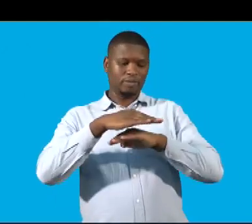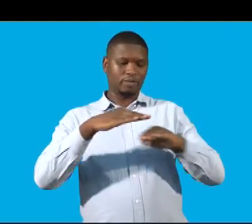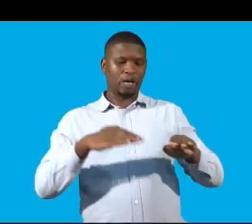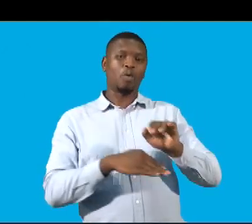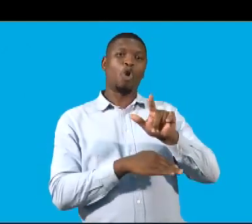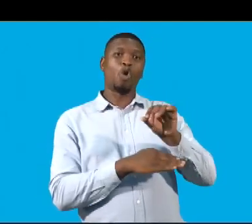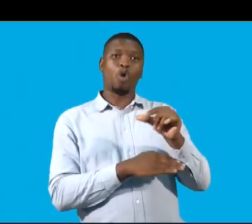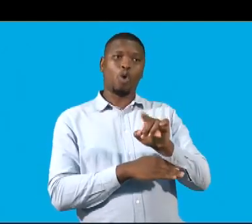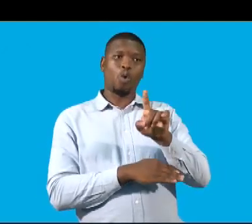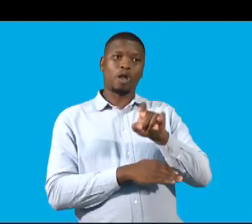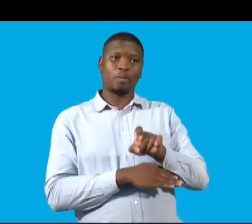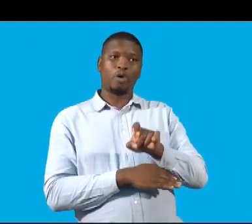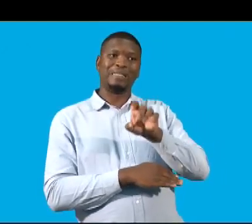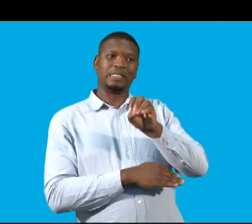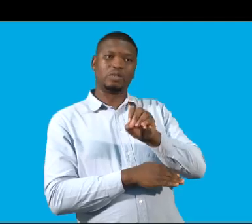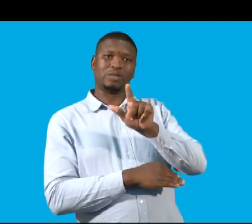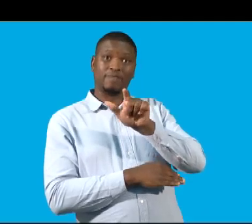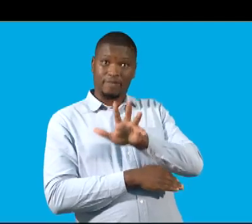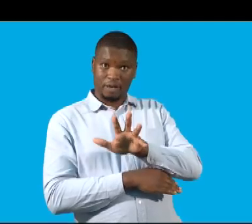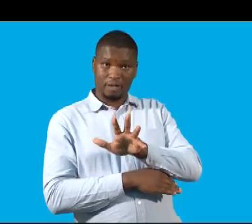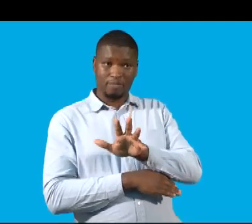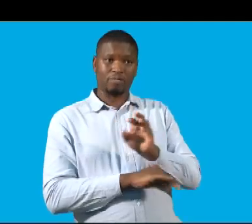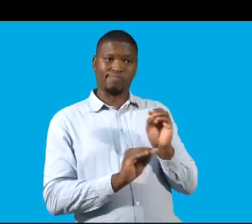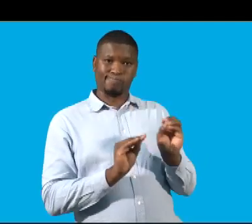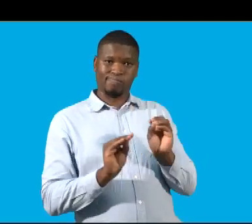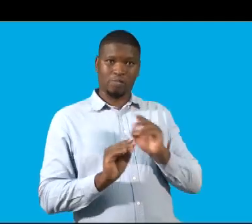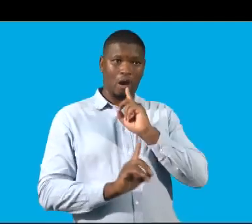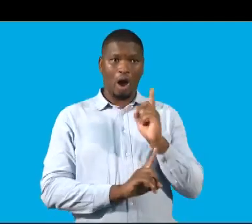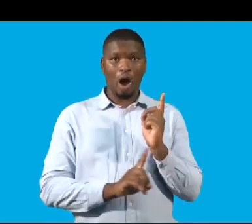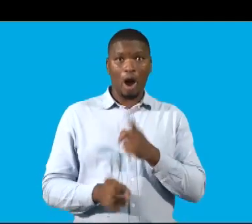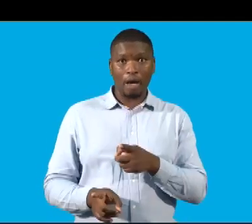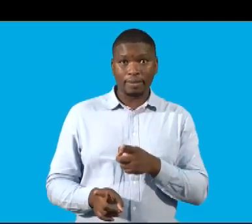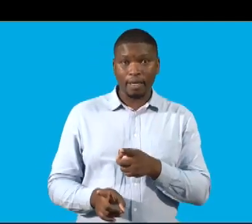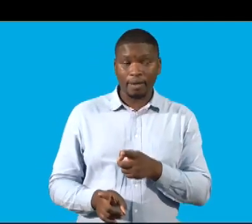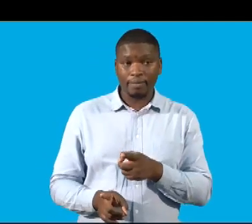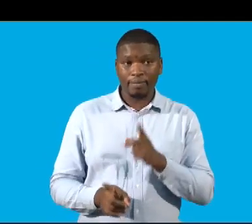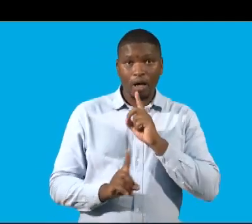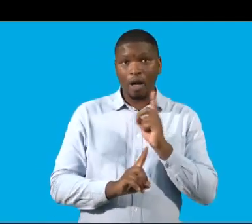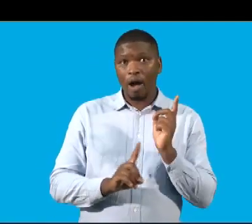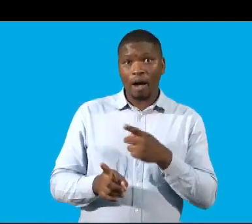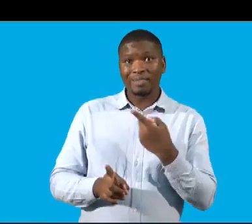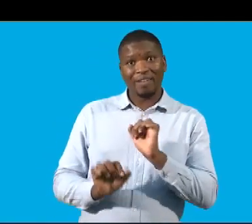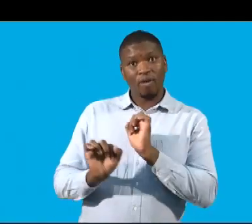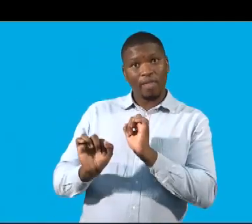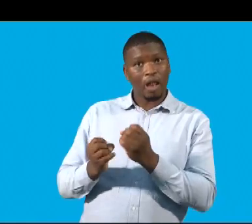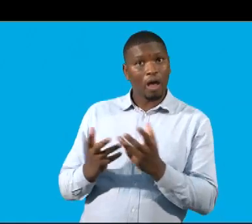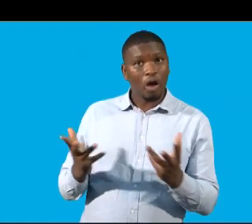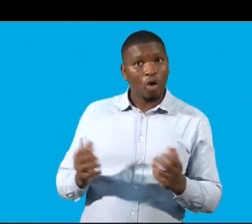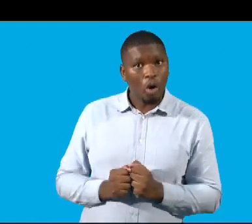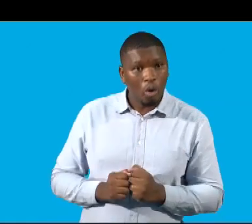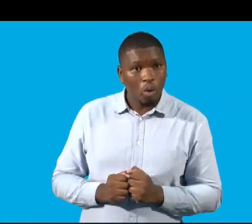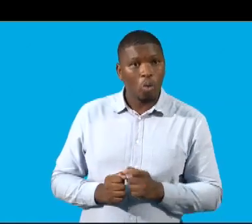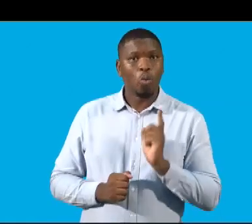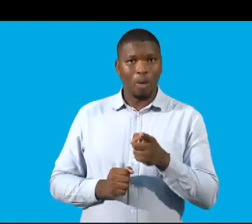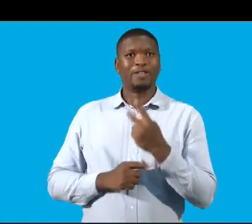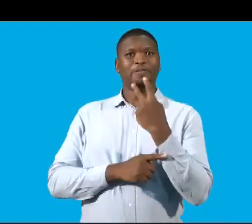log 1,075, we know that our answer for log, or our answer for that calculation,